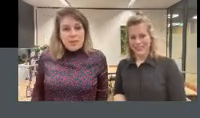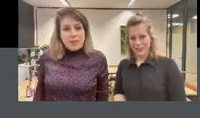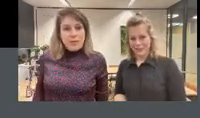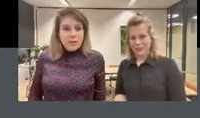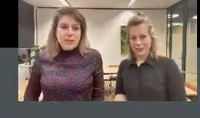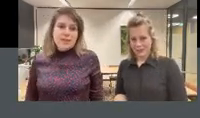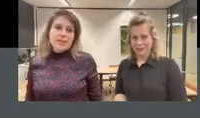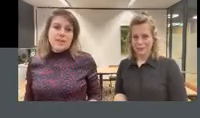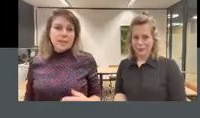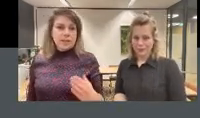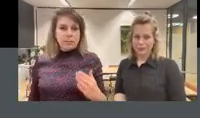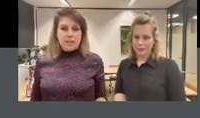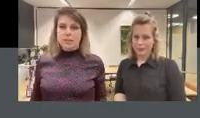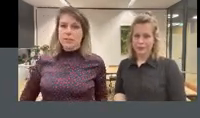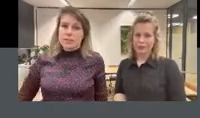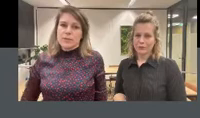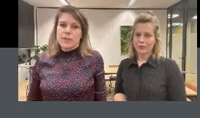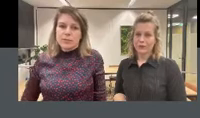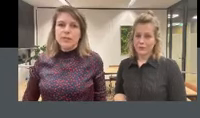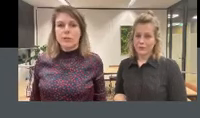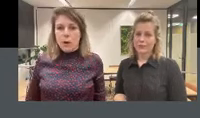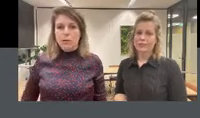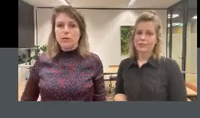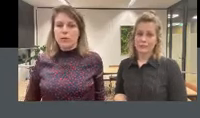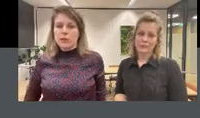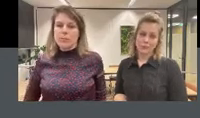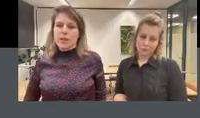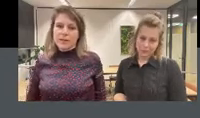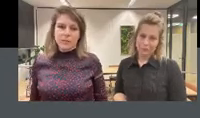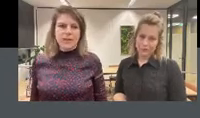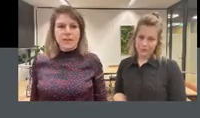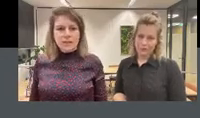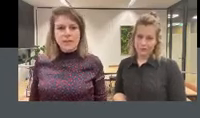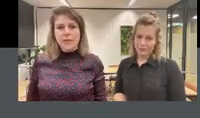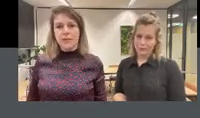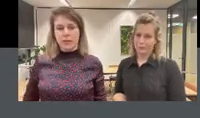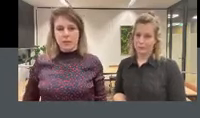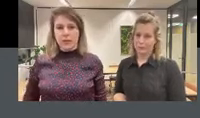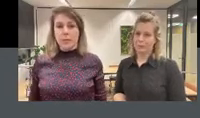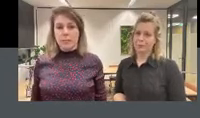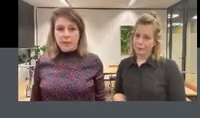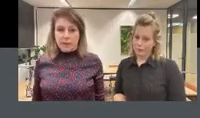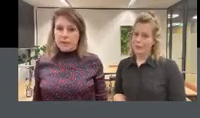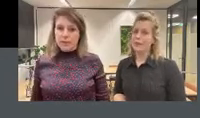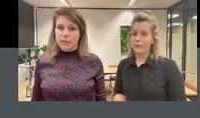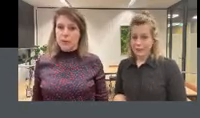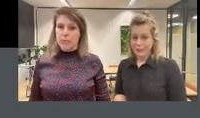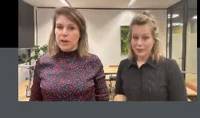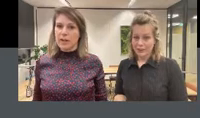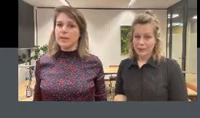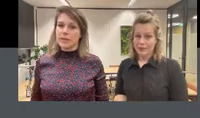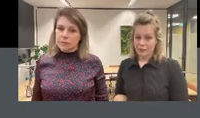Well, the position 3 is, it is best to use different trauma-focused methods within the treatment, meaning